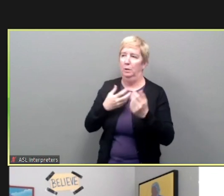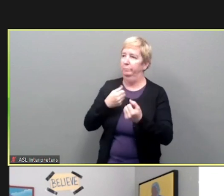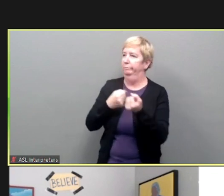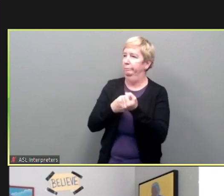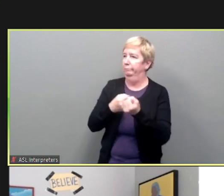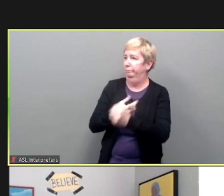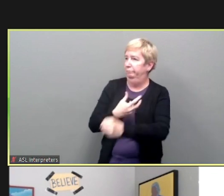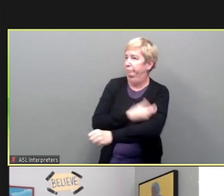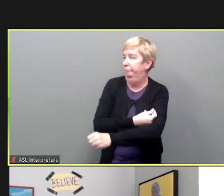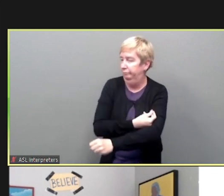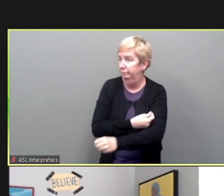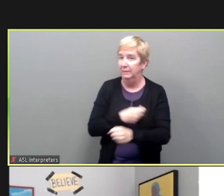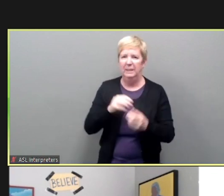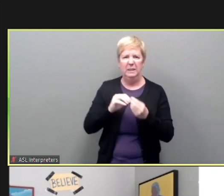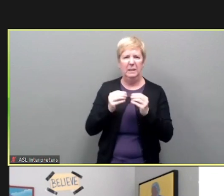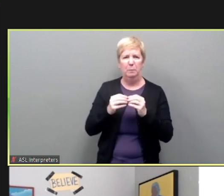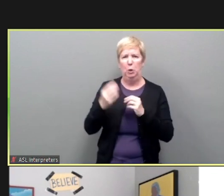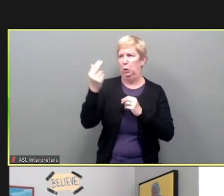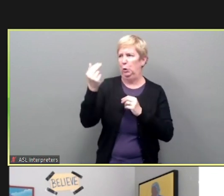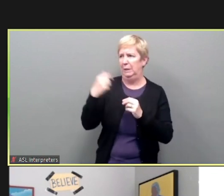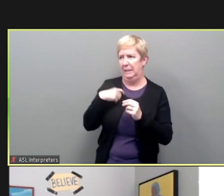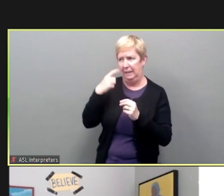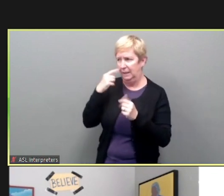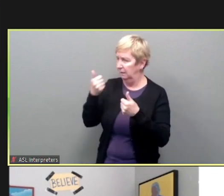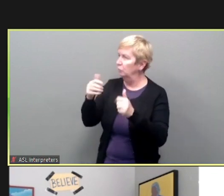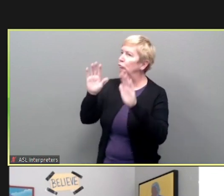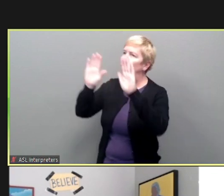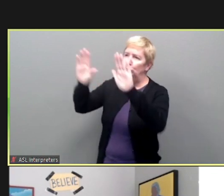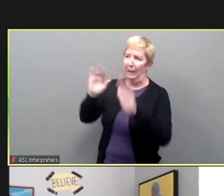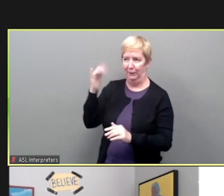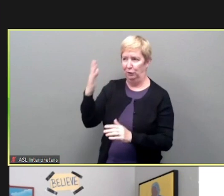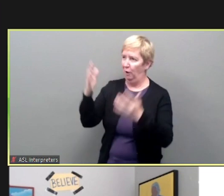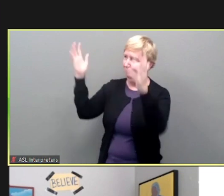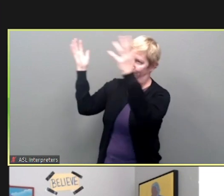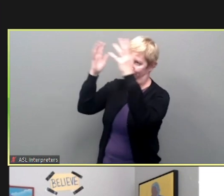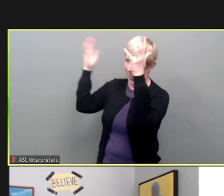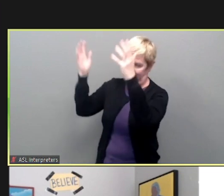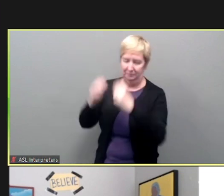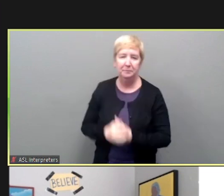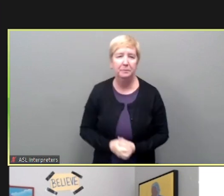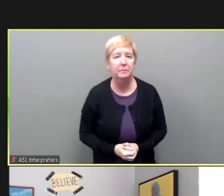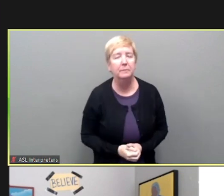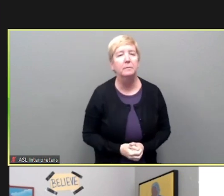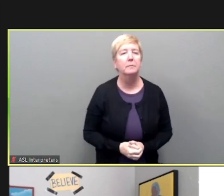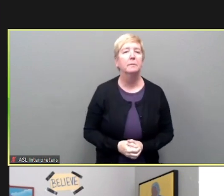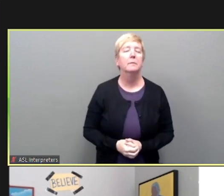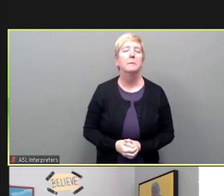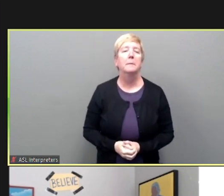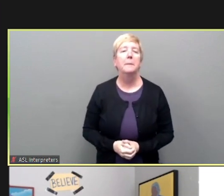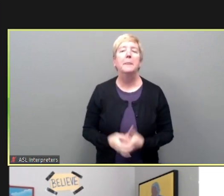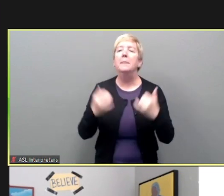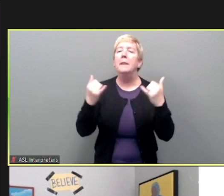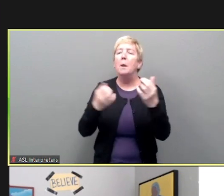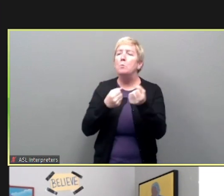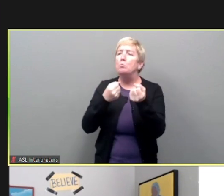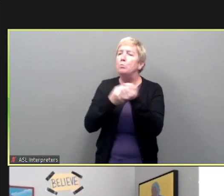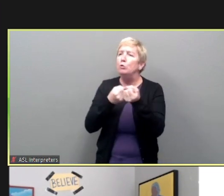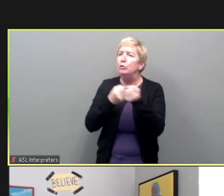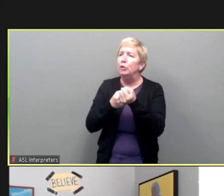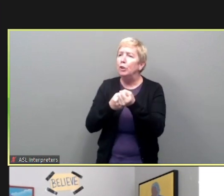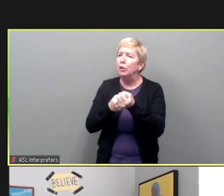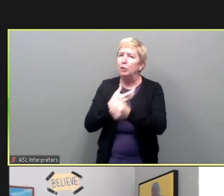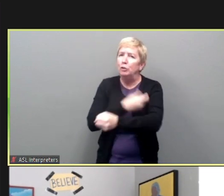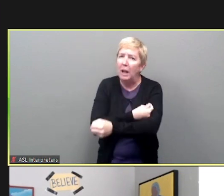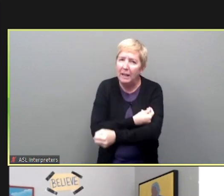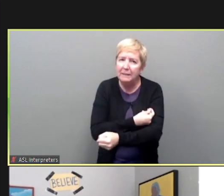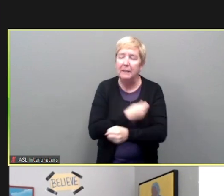13. So great job, everybody. Next slide. Booster doses, I know that some people may